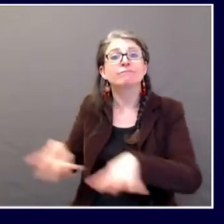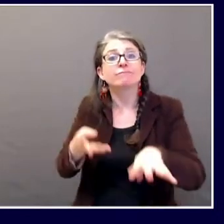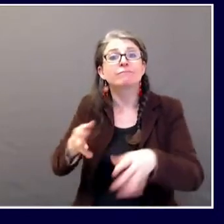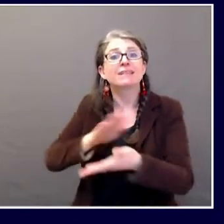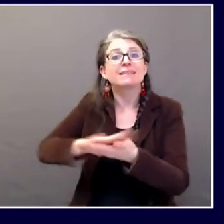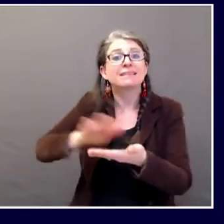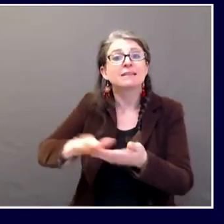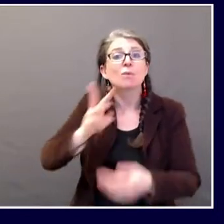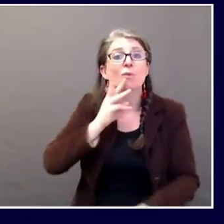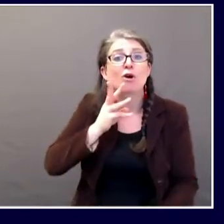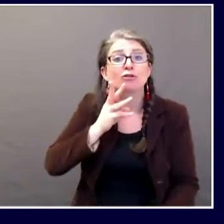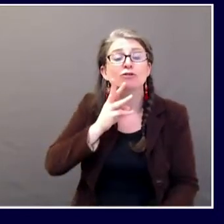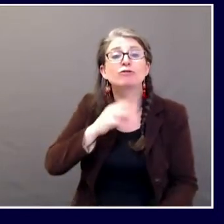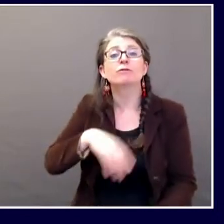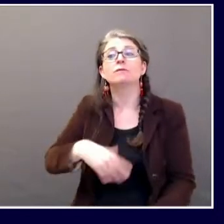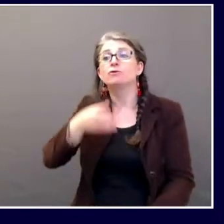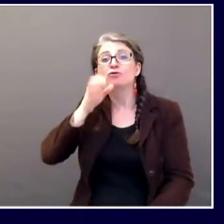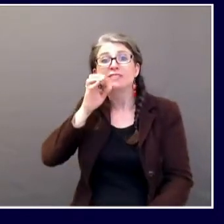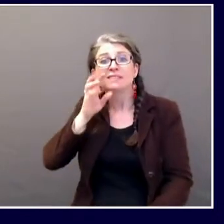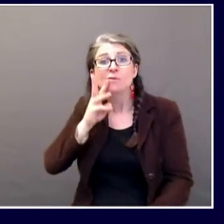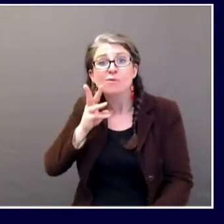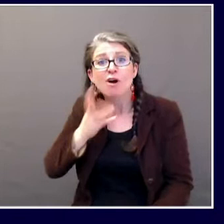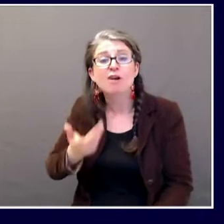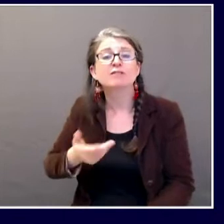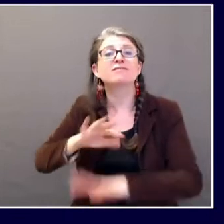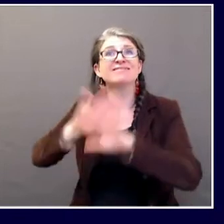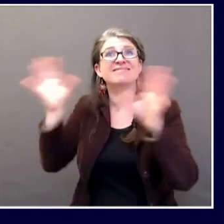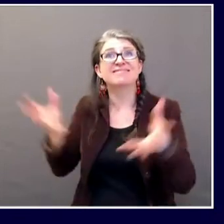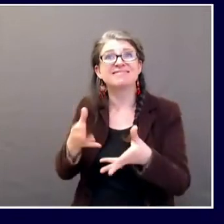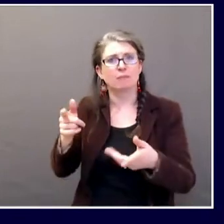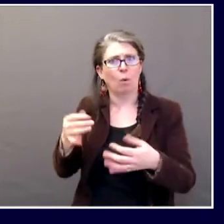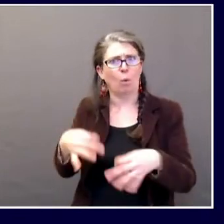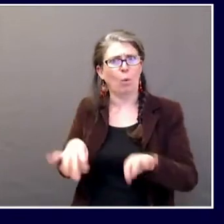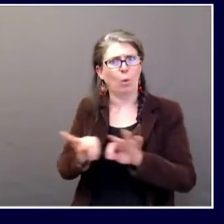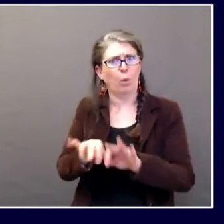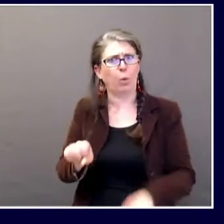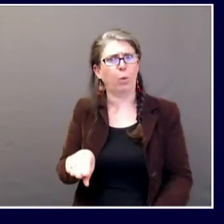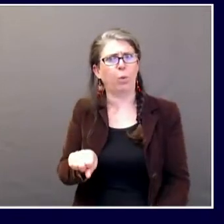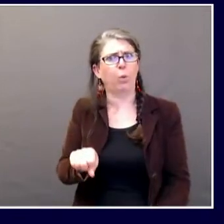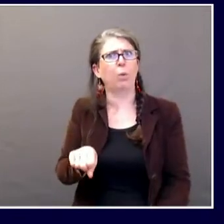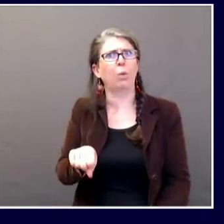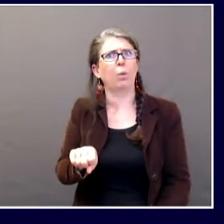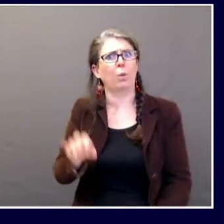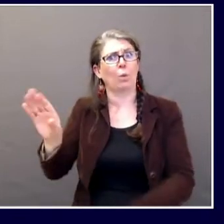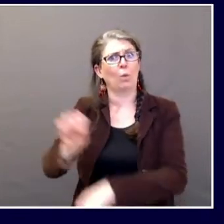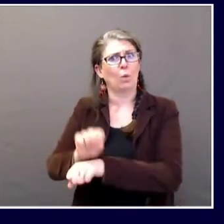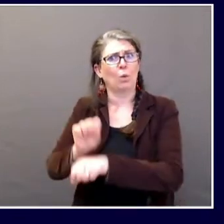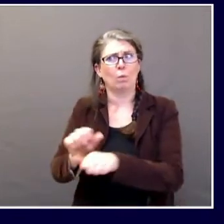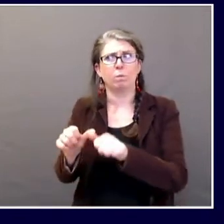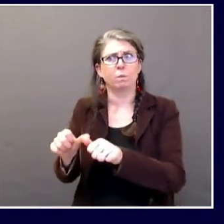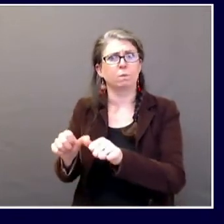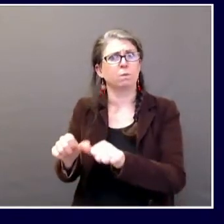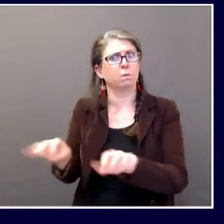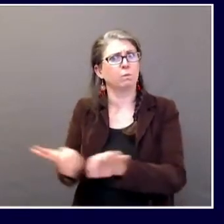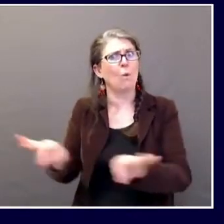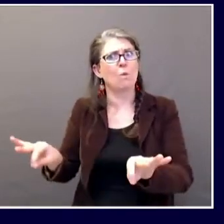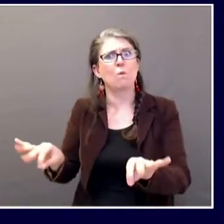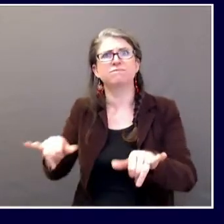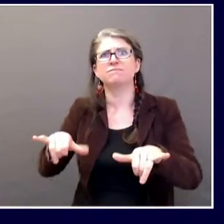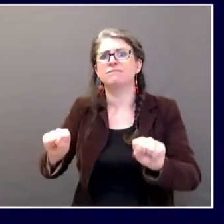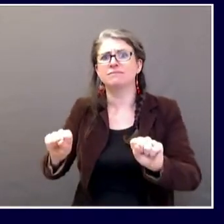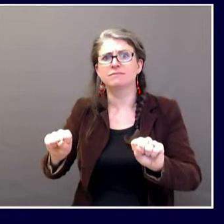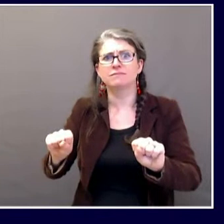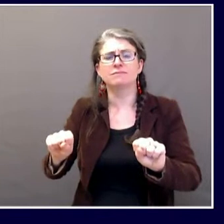Mainers safe. Governor Mills has decided to focus the prioritization for vaccination on providing vaccine